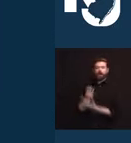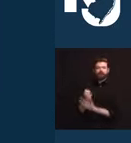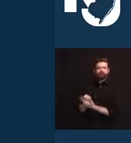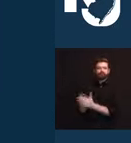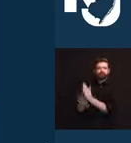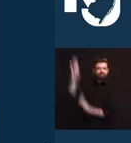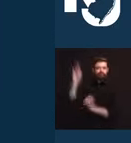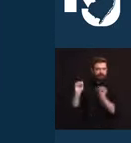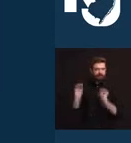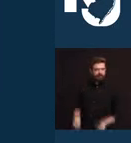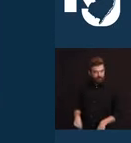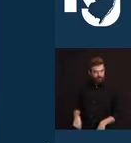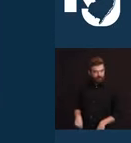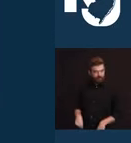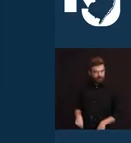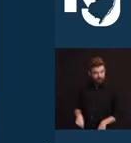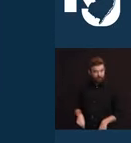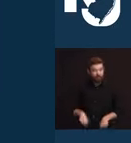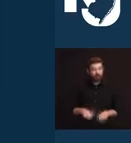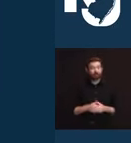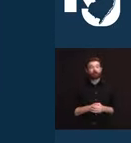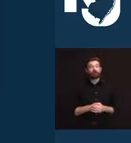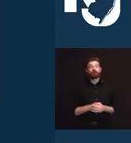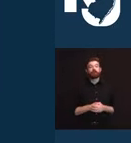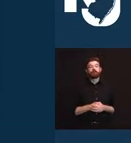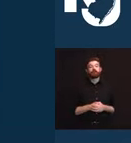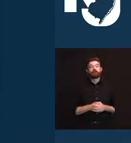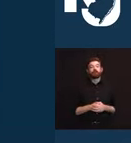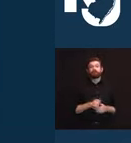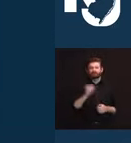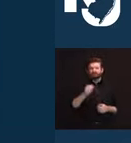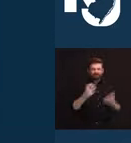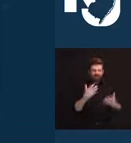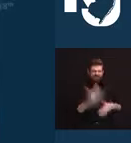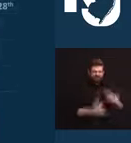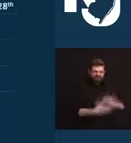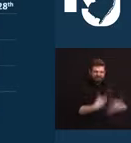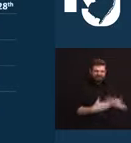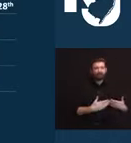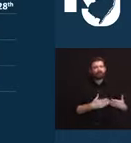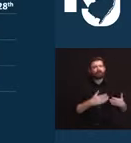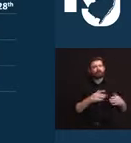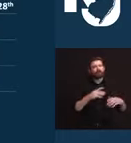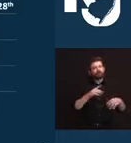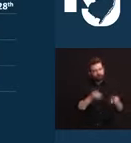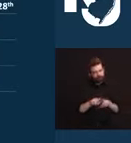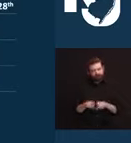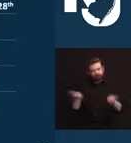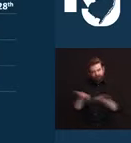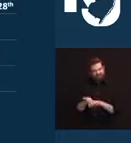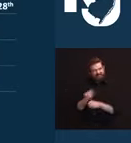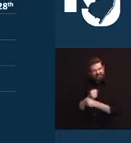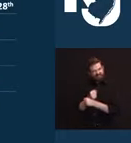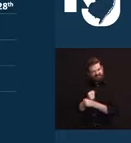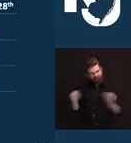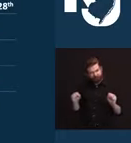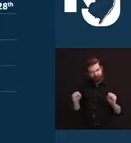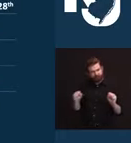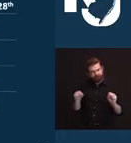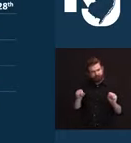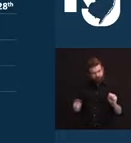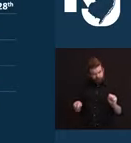as safely as we must. Here's how we got here. Because so many of you joined us in the effort to push our